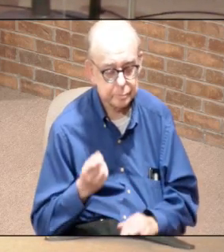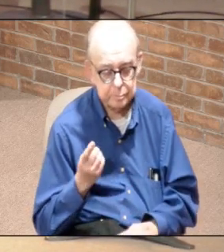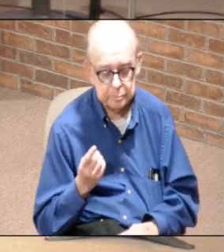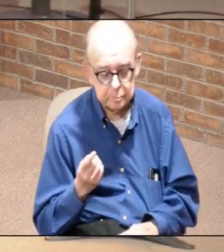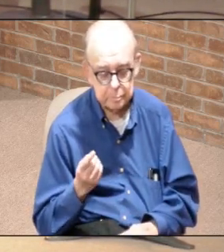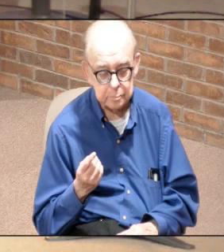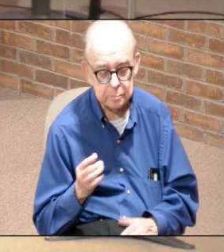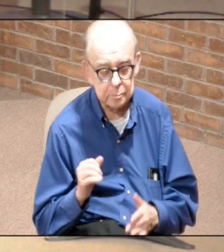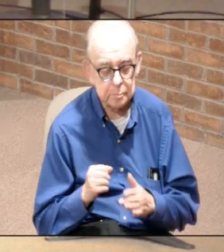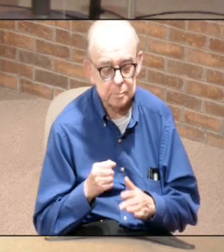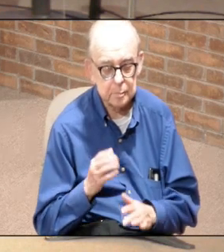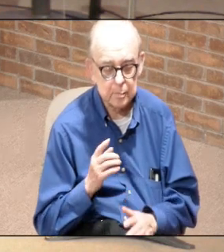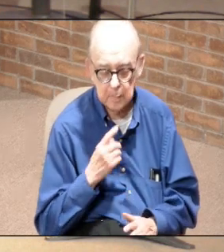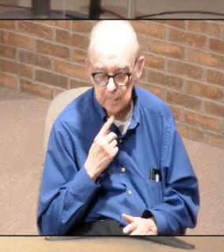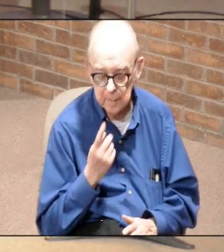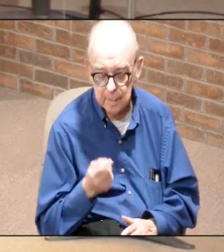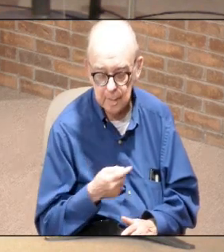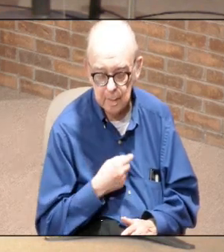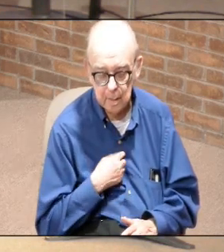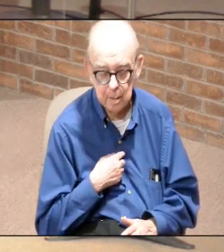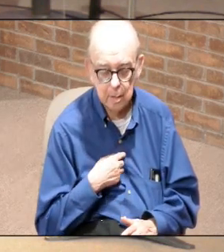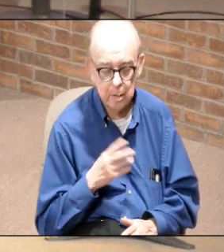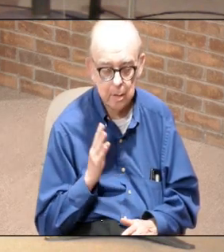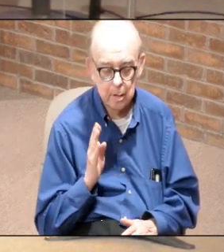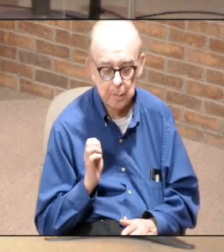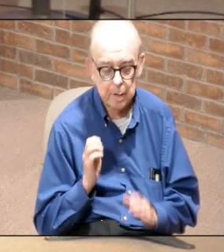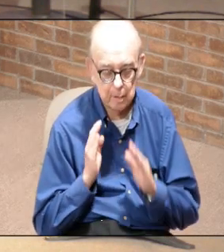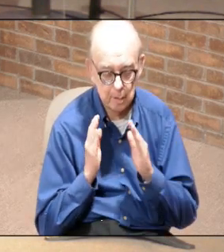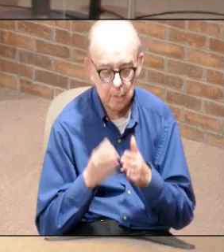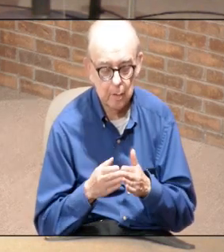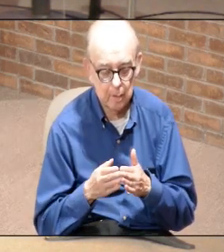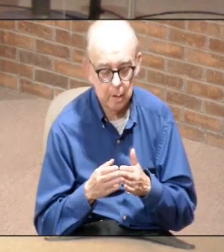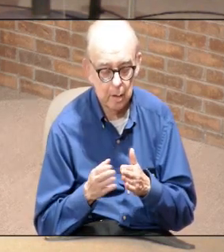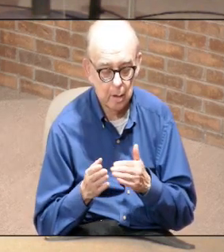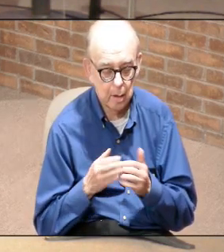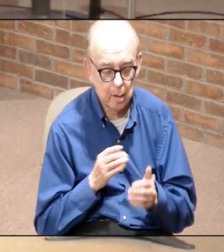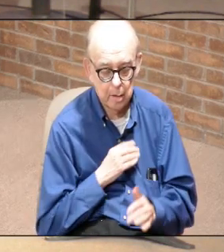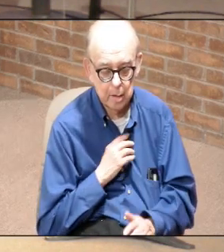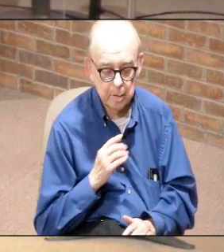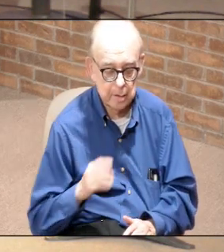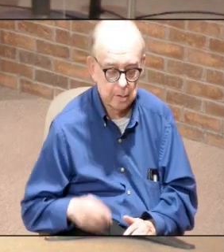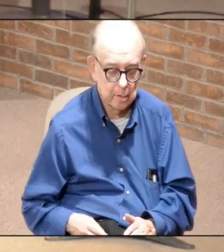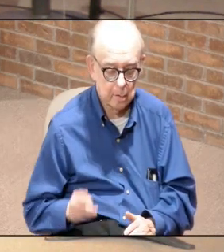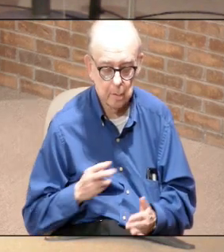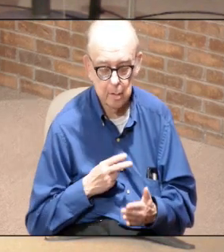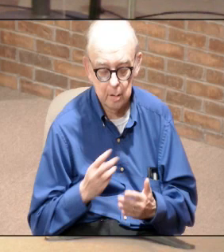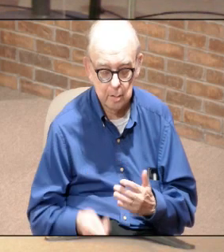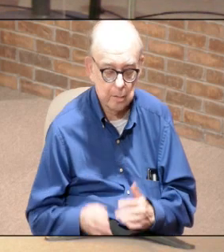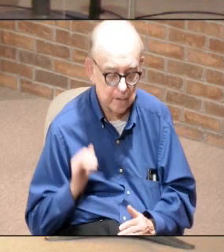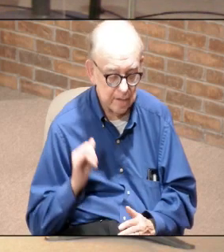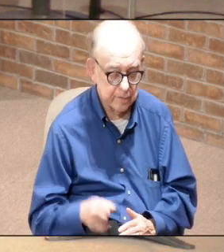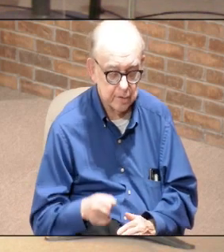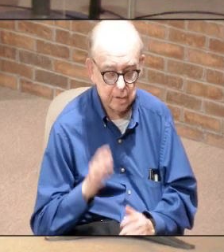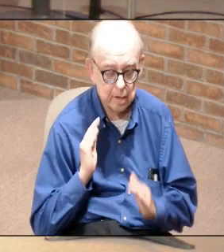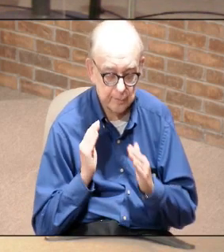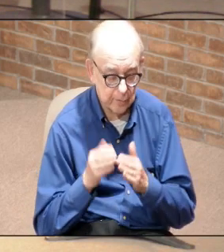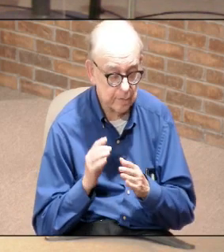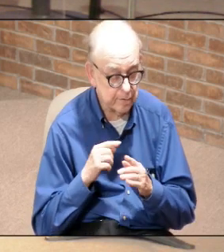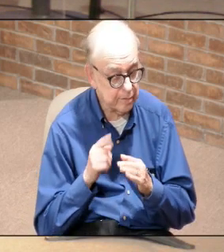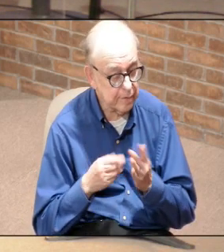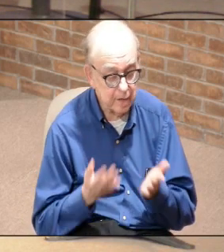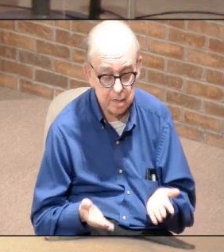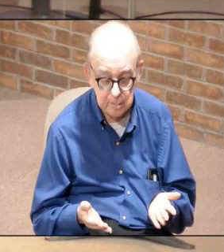understanding that God is telling us, be focused. Even though David failed, he was still God-focused to the